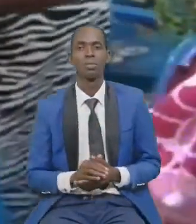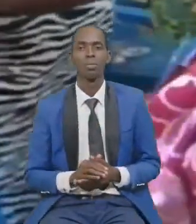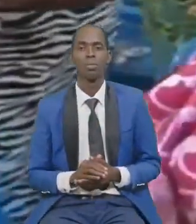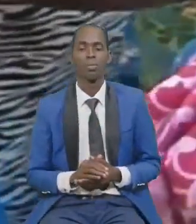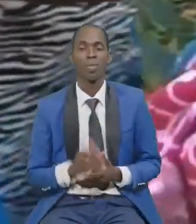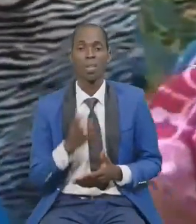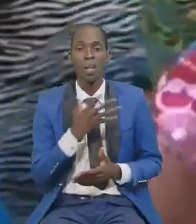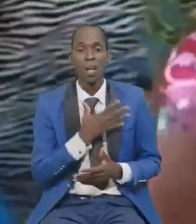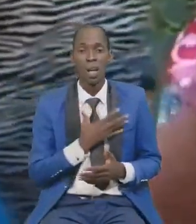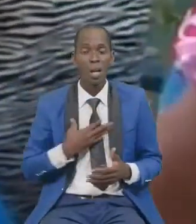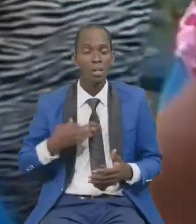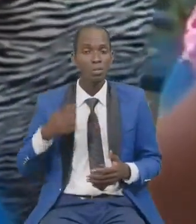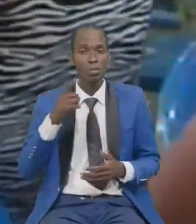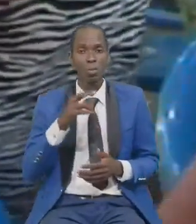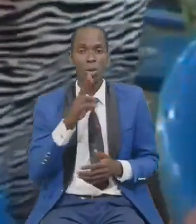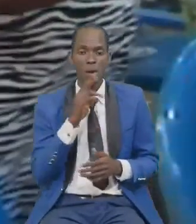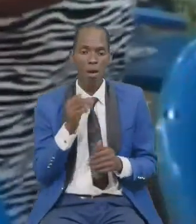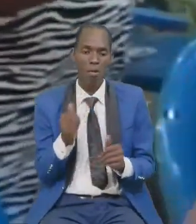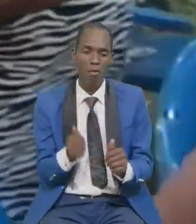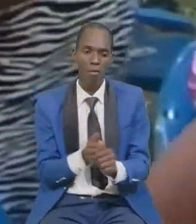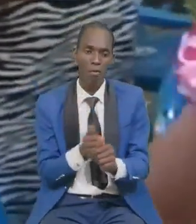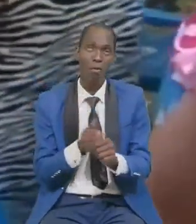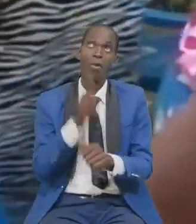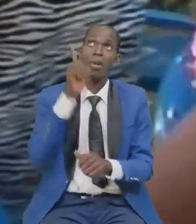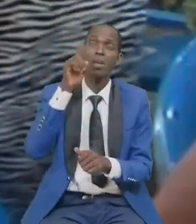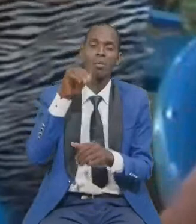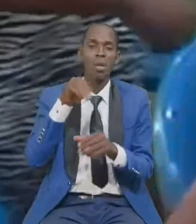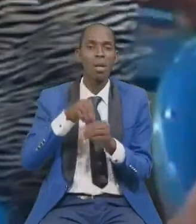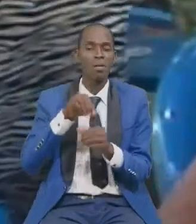And you're following him in fellowship.